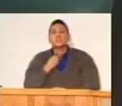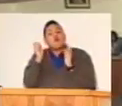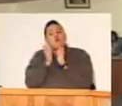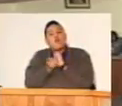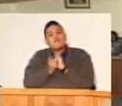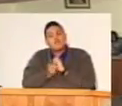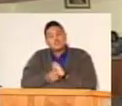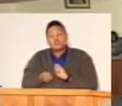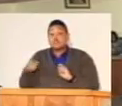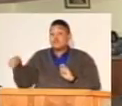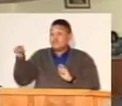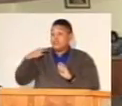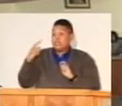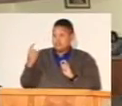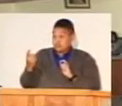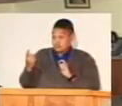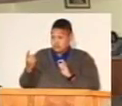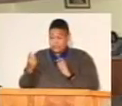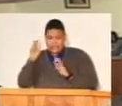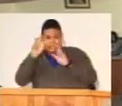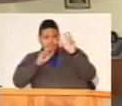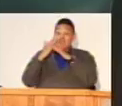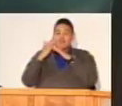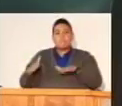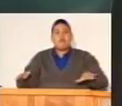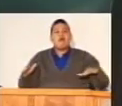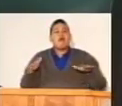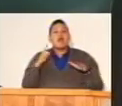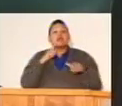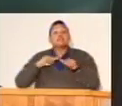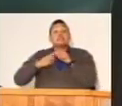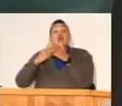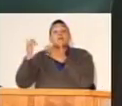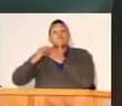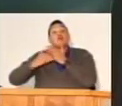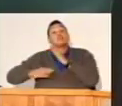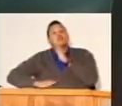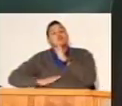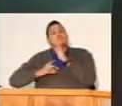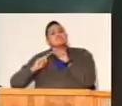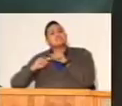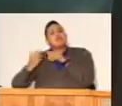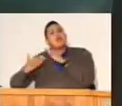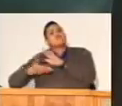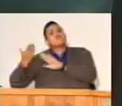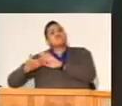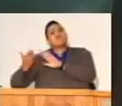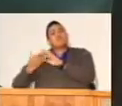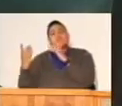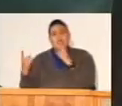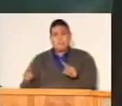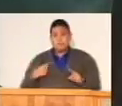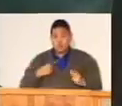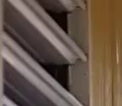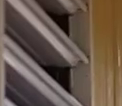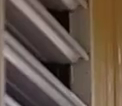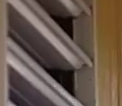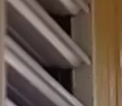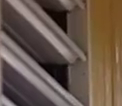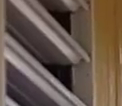pipeline. We aim to remove the barriers and to get these projects off the ground while we redouble our efforts to attract new